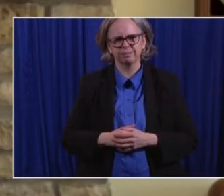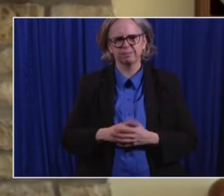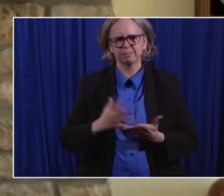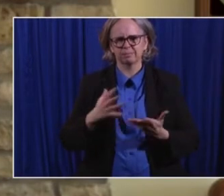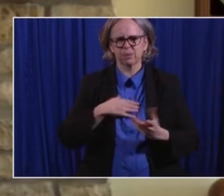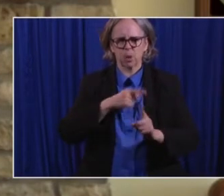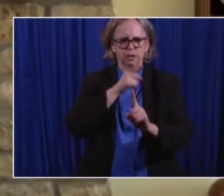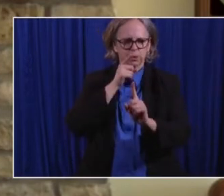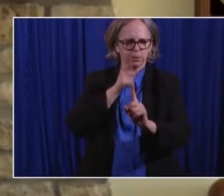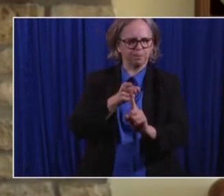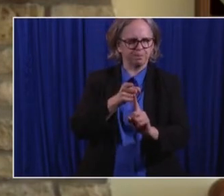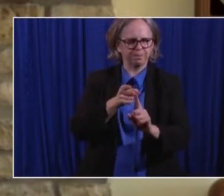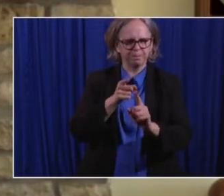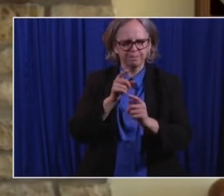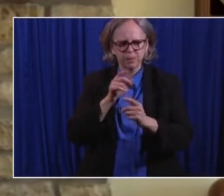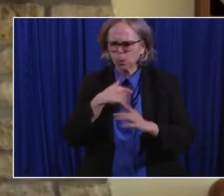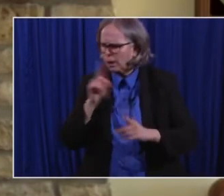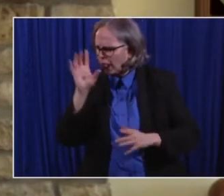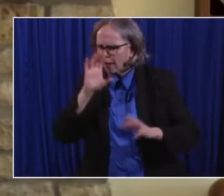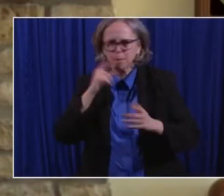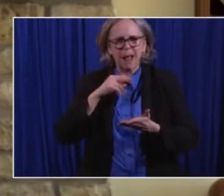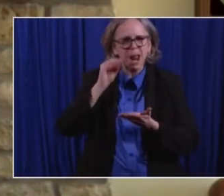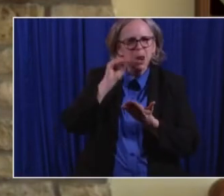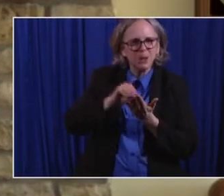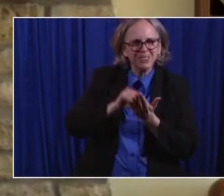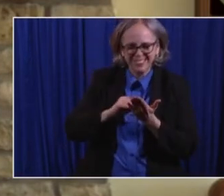Get my notes here, excuse me.